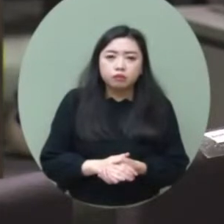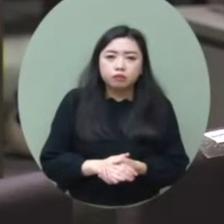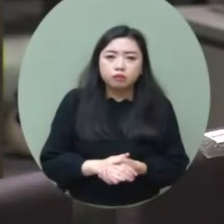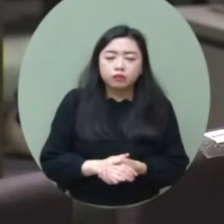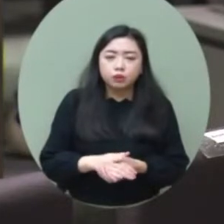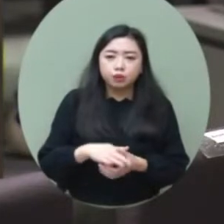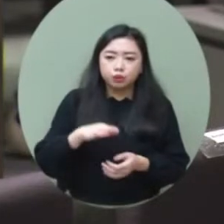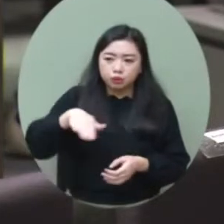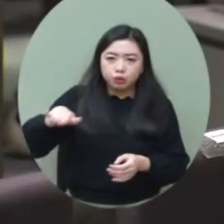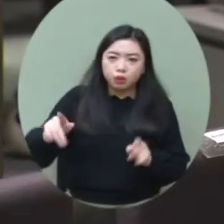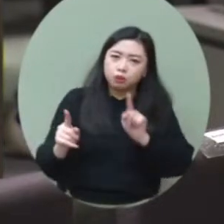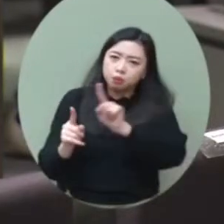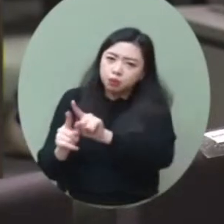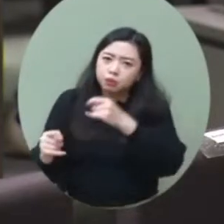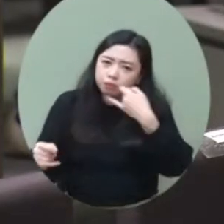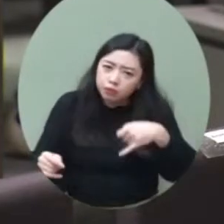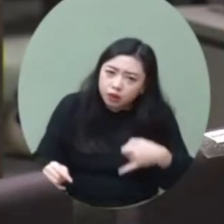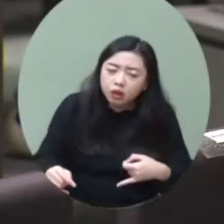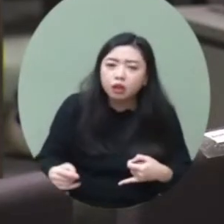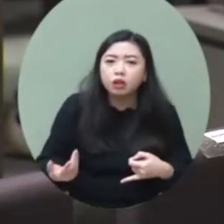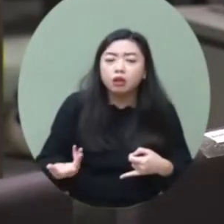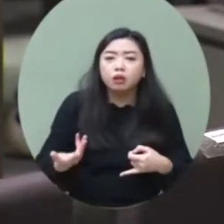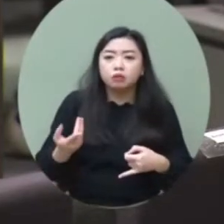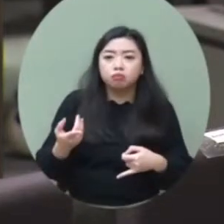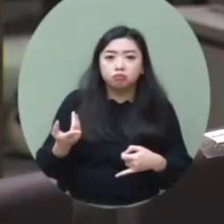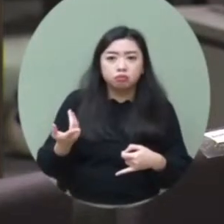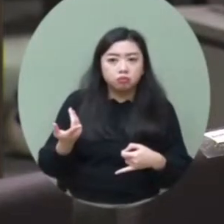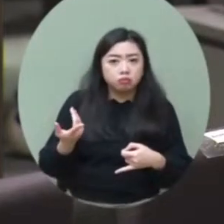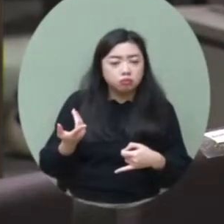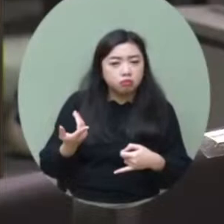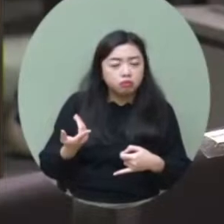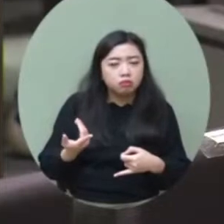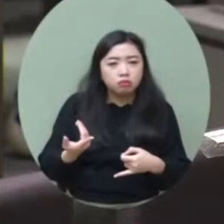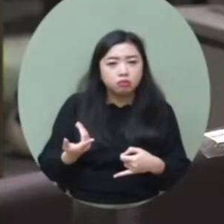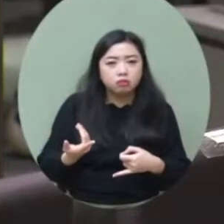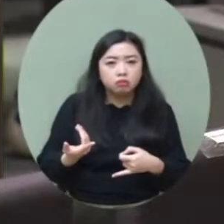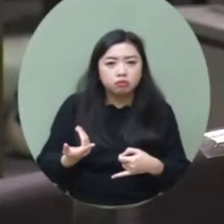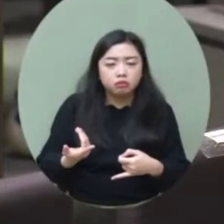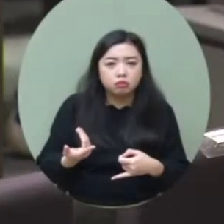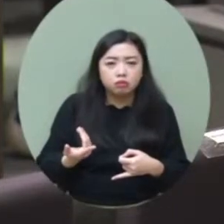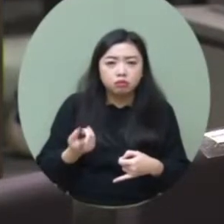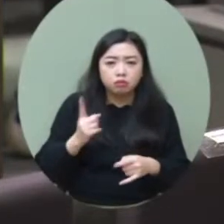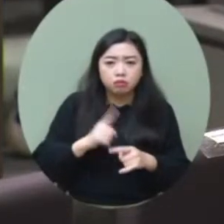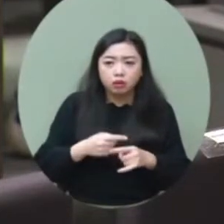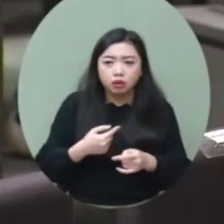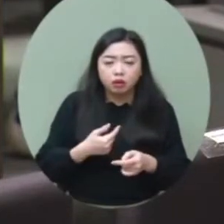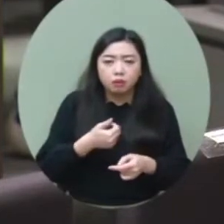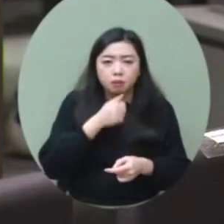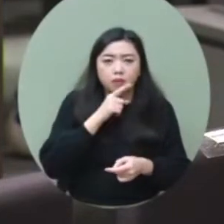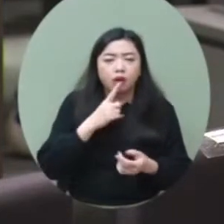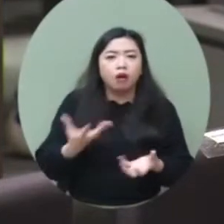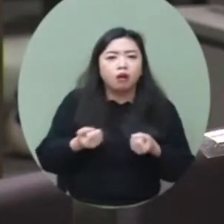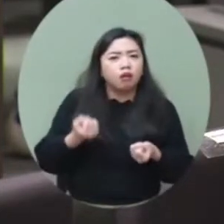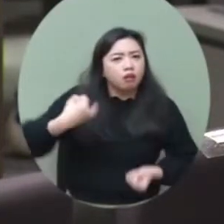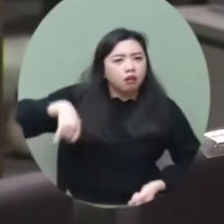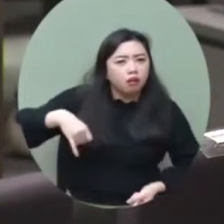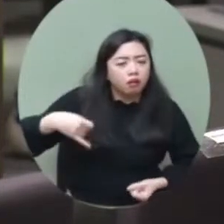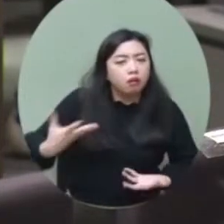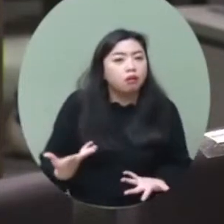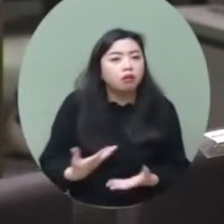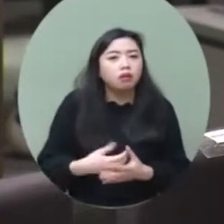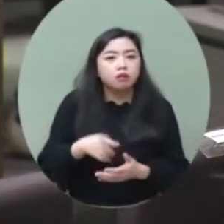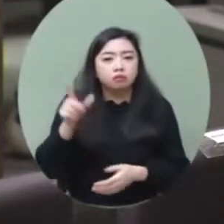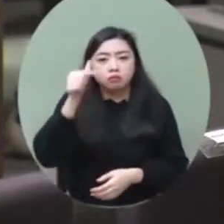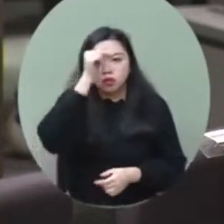are very young. What can the hospital authority help in this situation? Thank you.